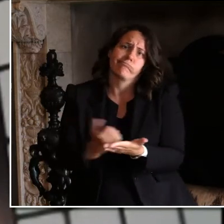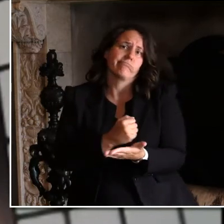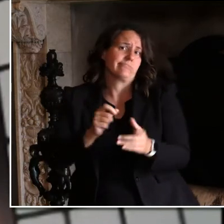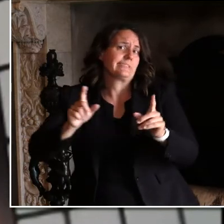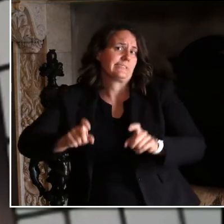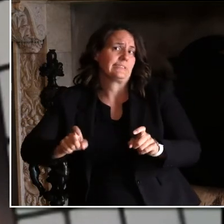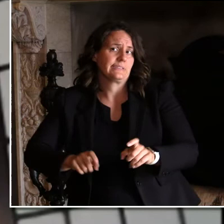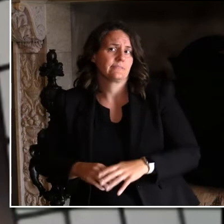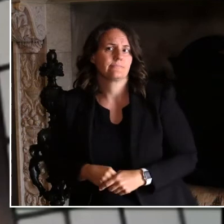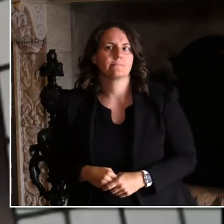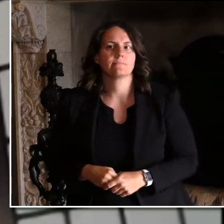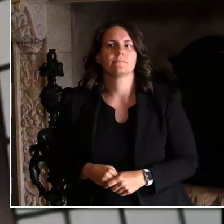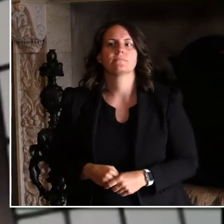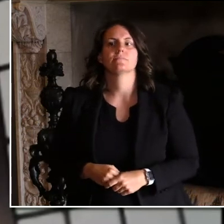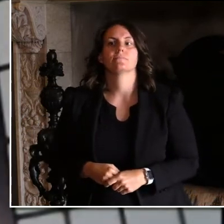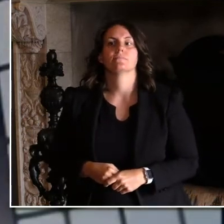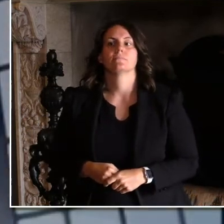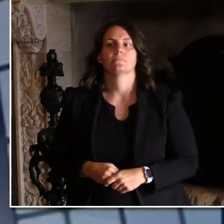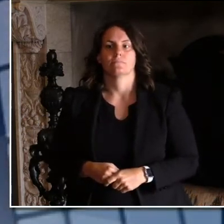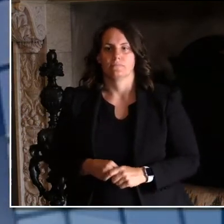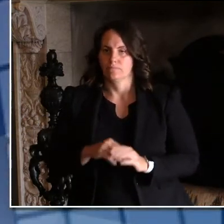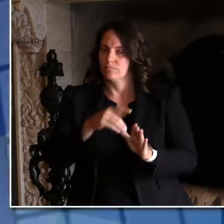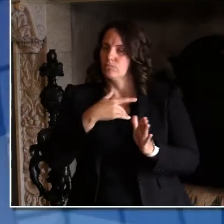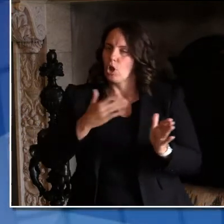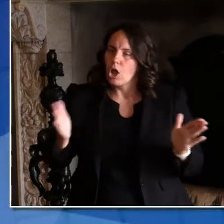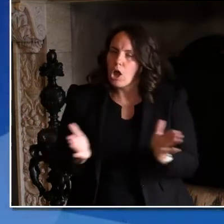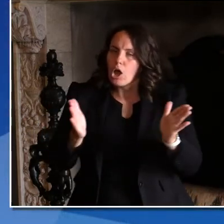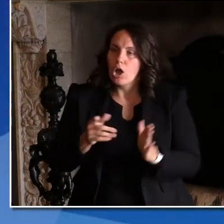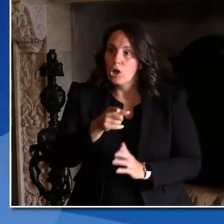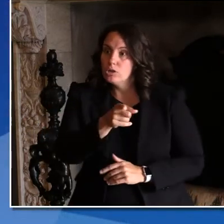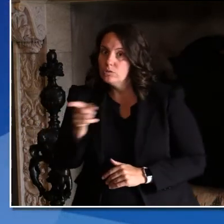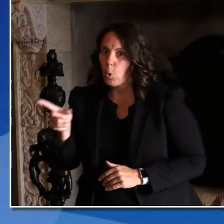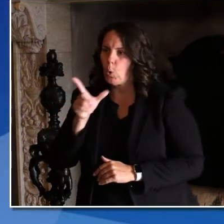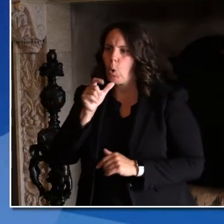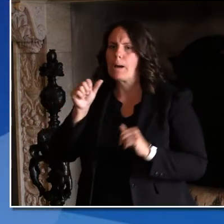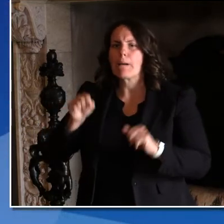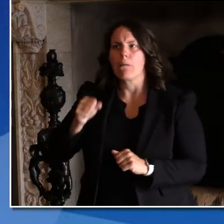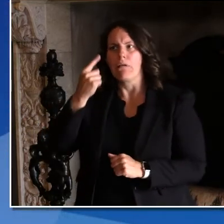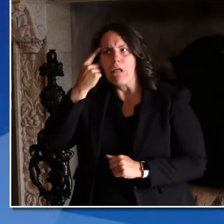positive. And do you have a follow-up, Brian?